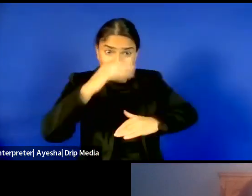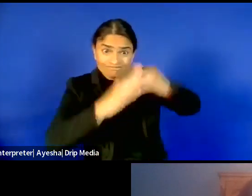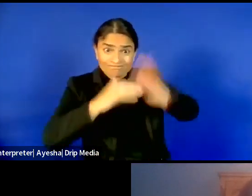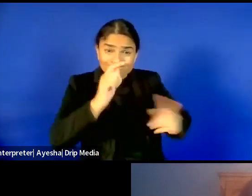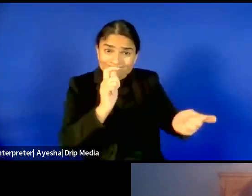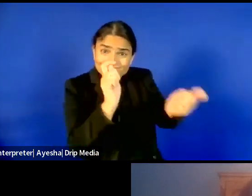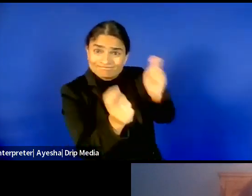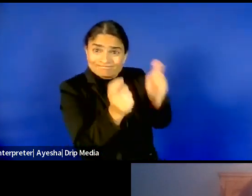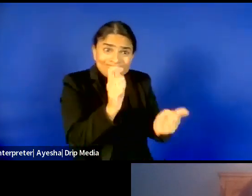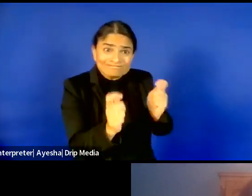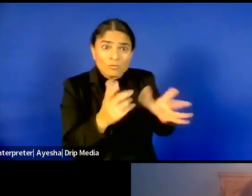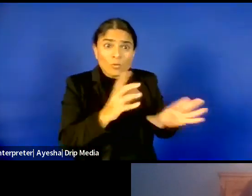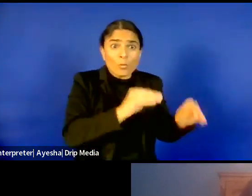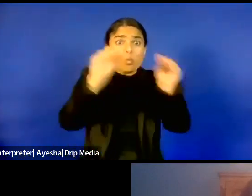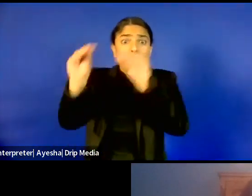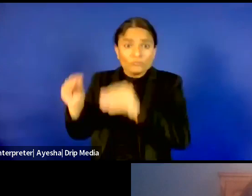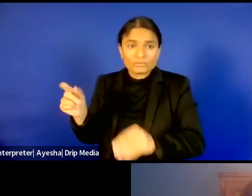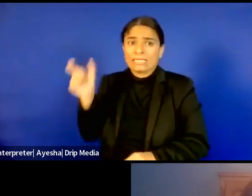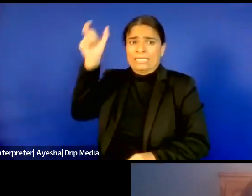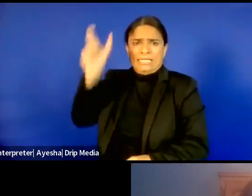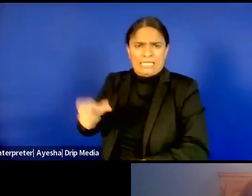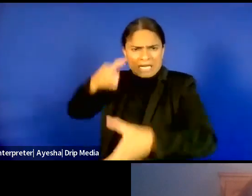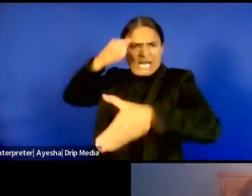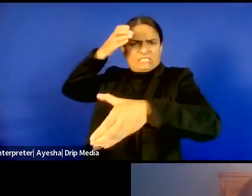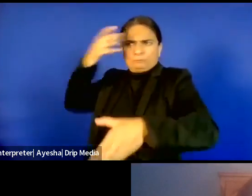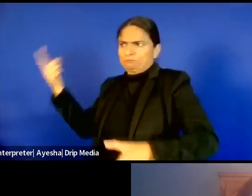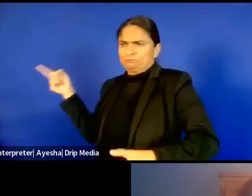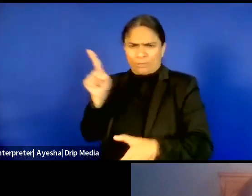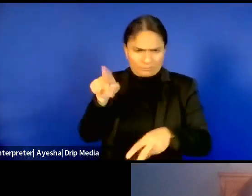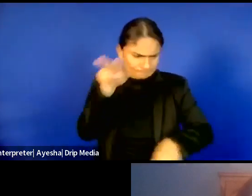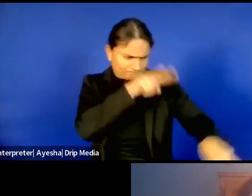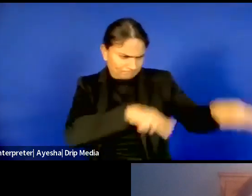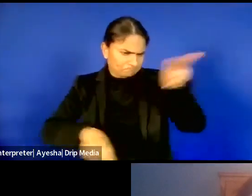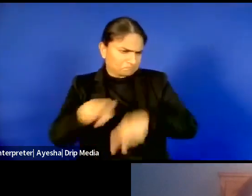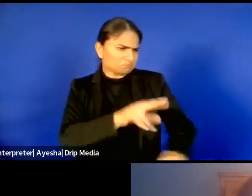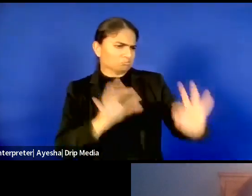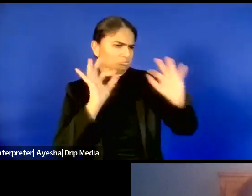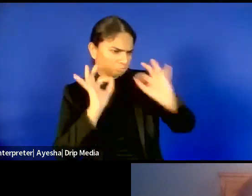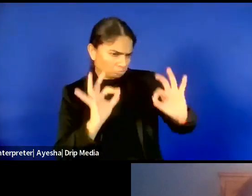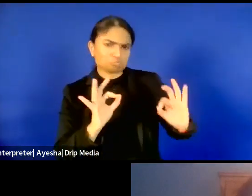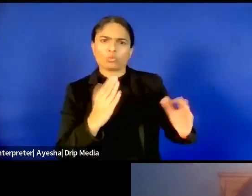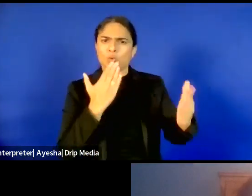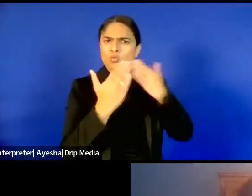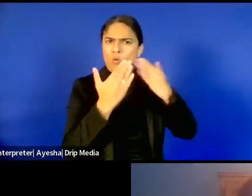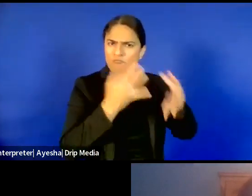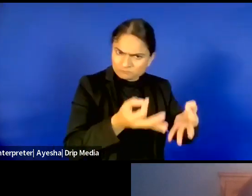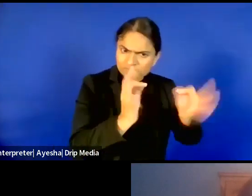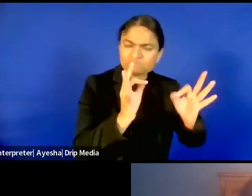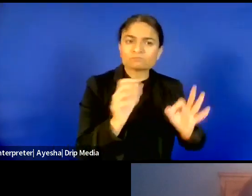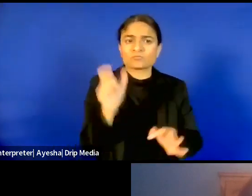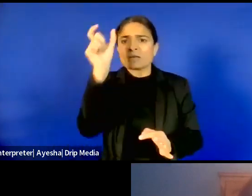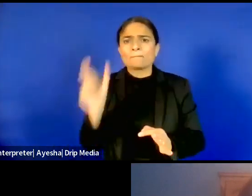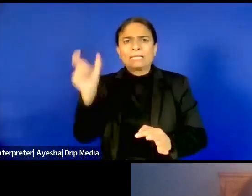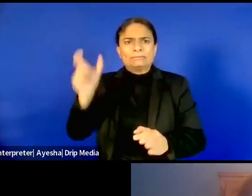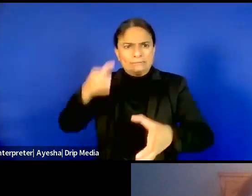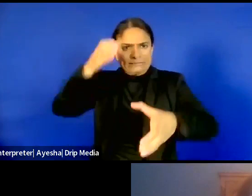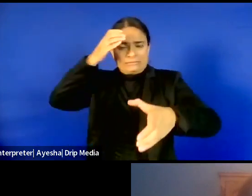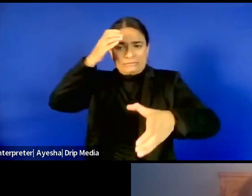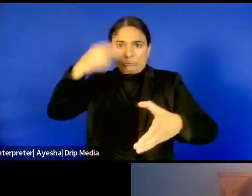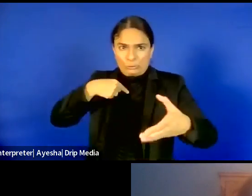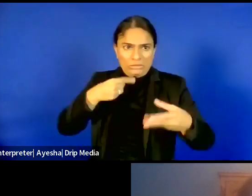budgeted to pay those consultants to do an audit of the space and to do trainings as